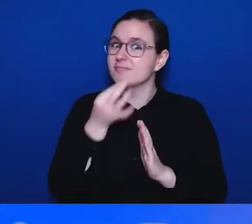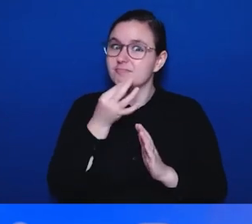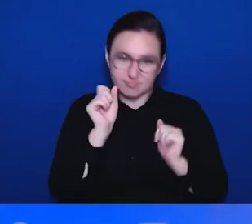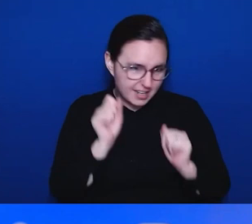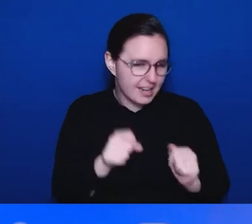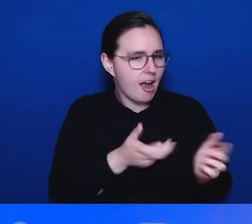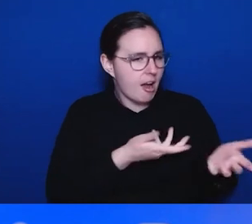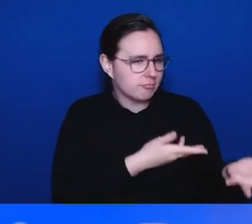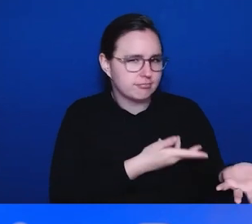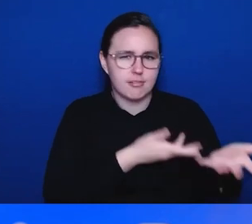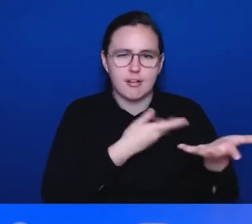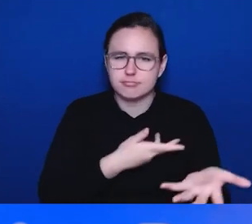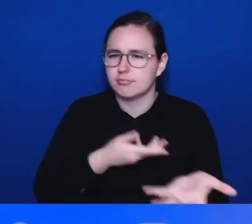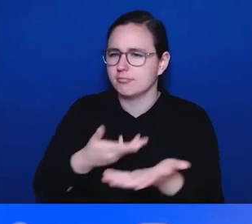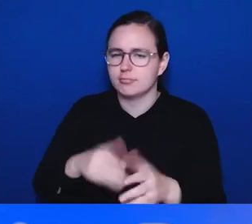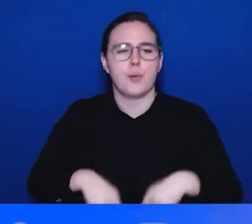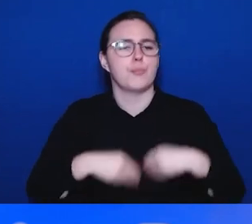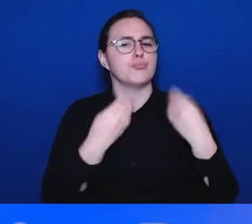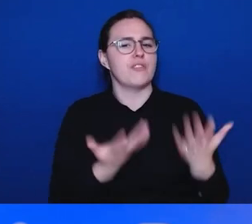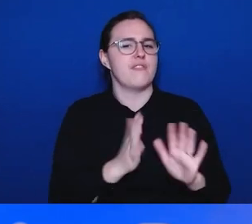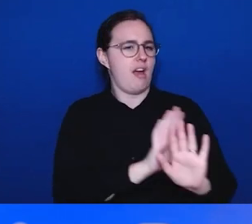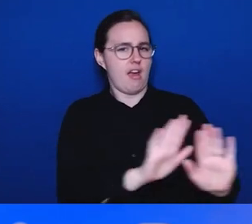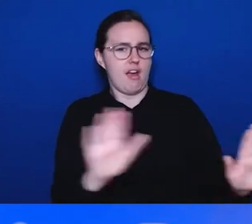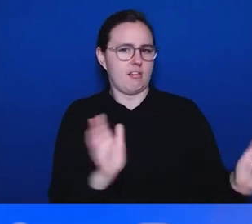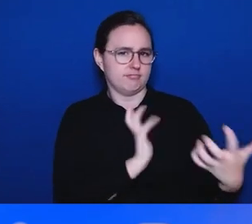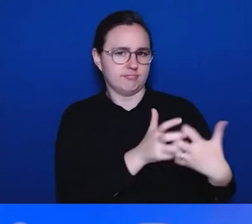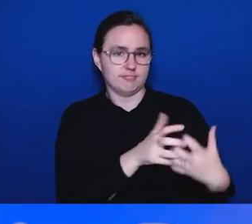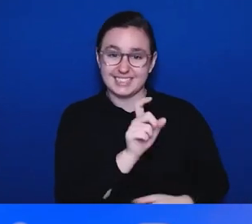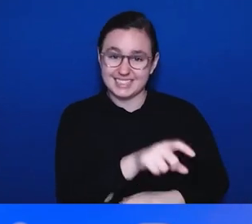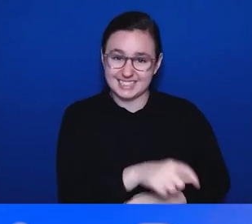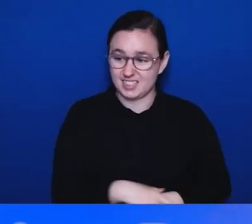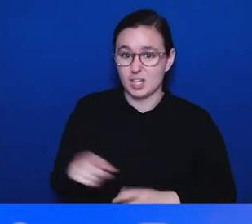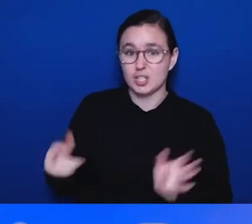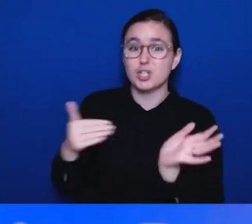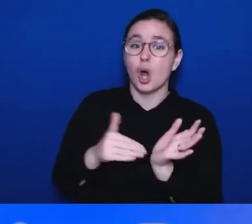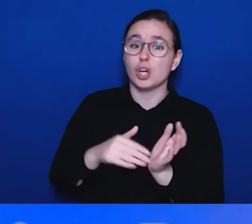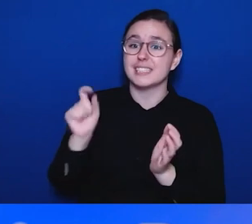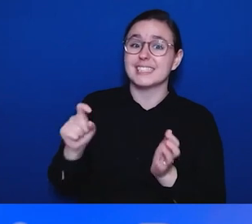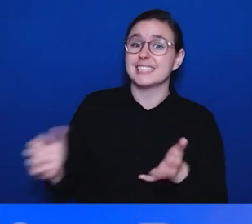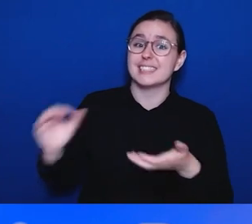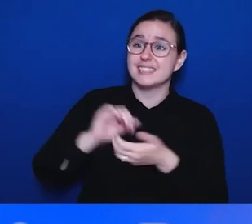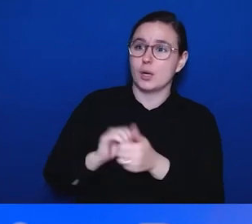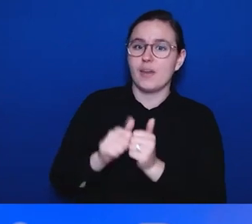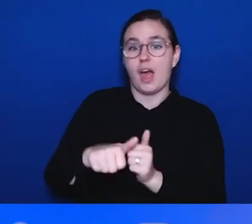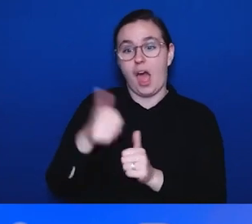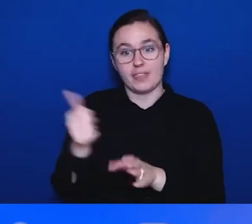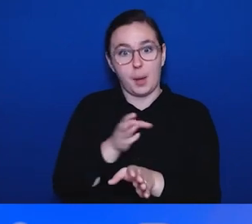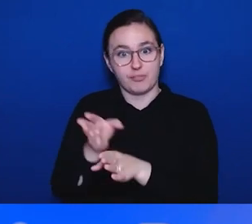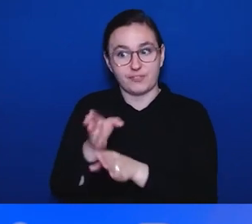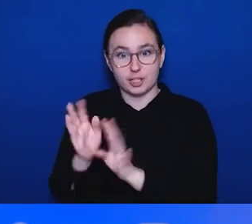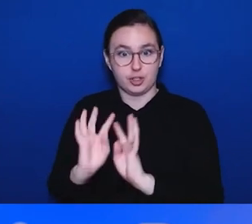the maximum skill so that the majority of, so that as many British Columbians as possible can access a family doctor. We need to extend